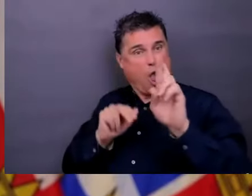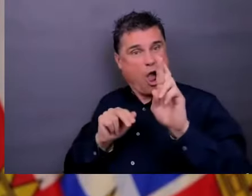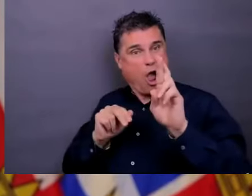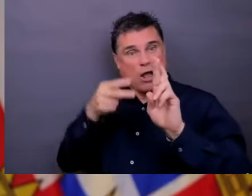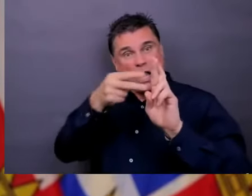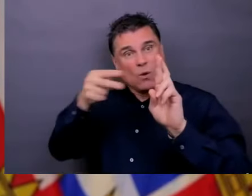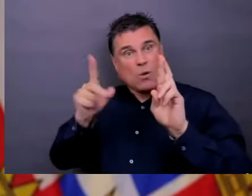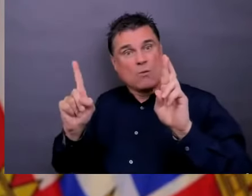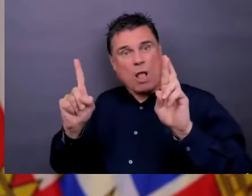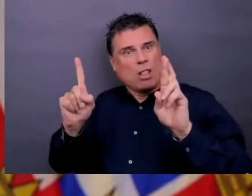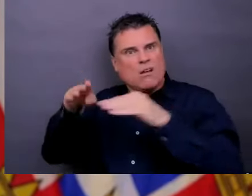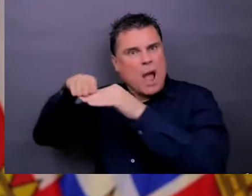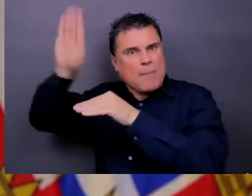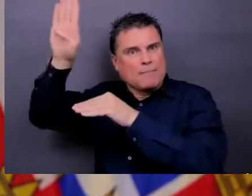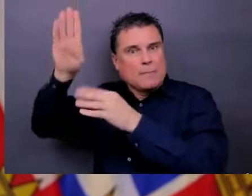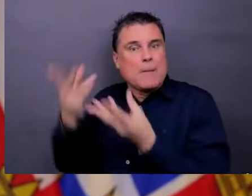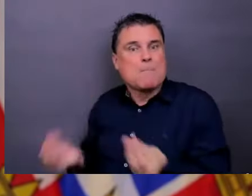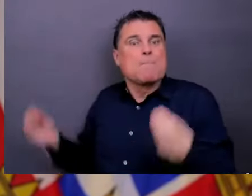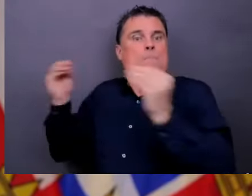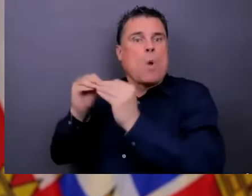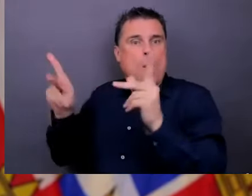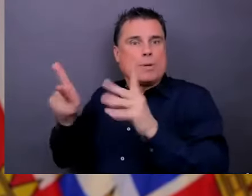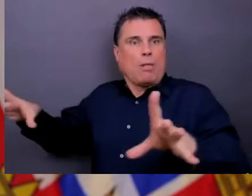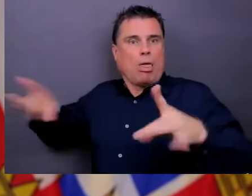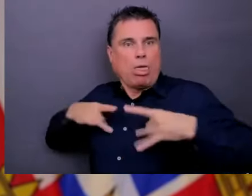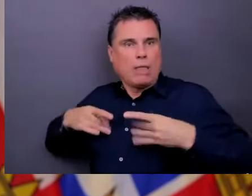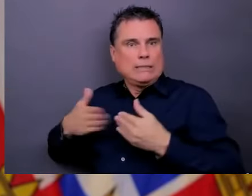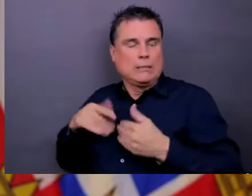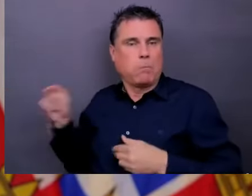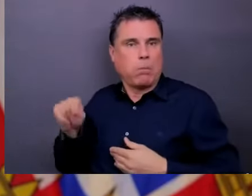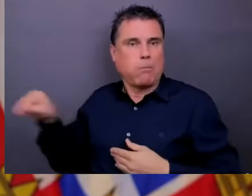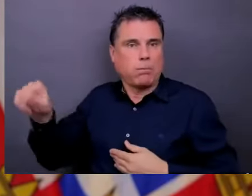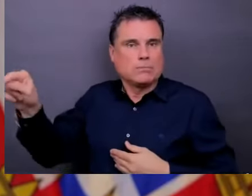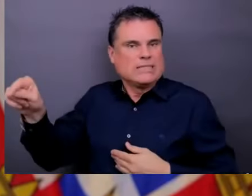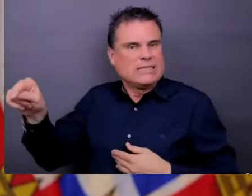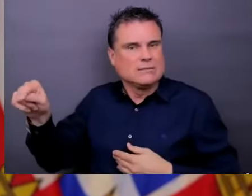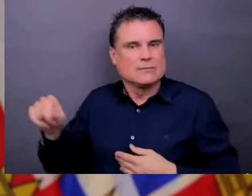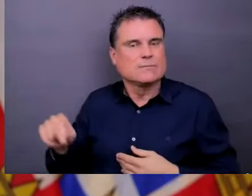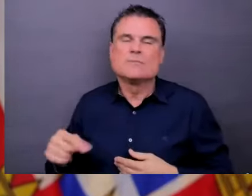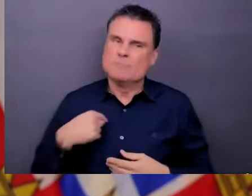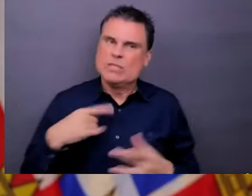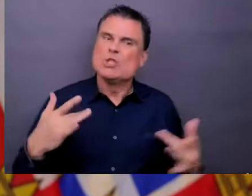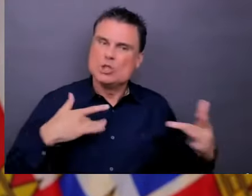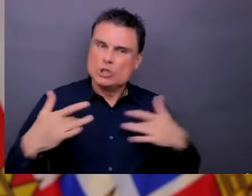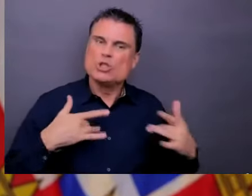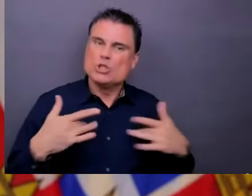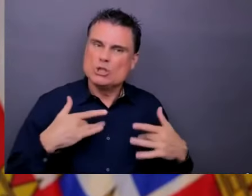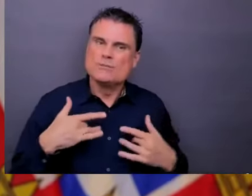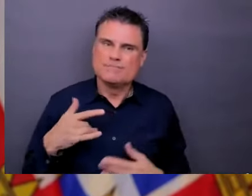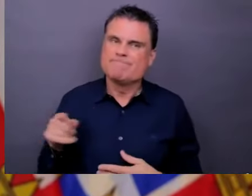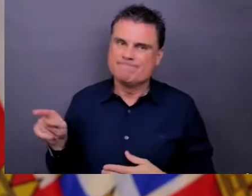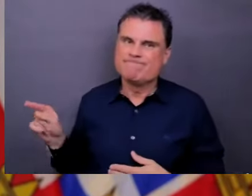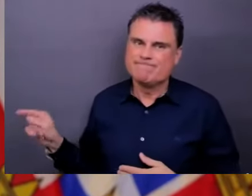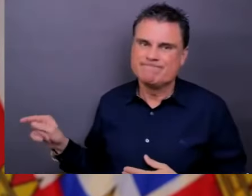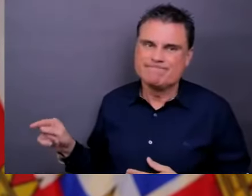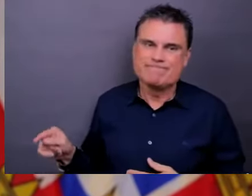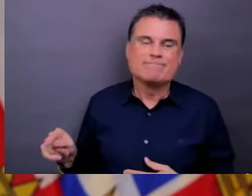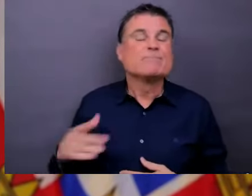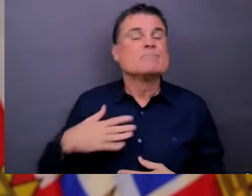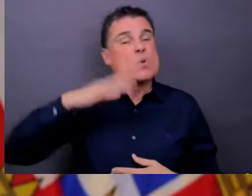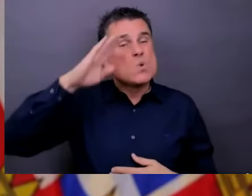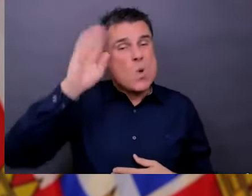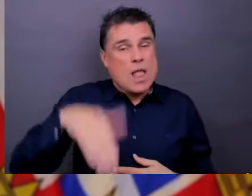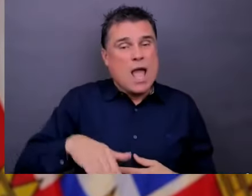to multiple people, it grows what we call exponentially. So that means if I pass it on to two people, each of